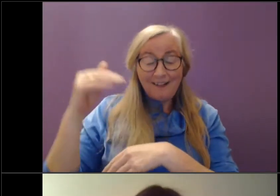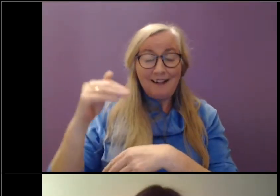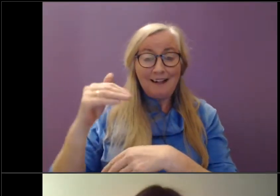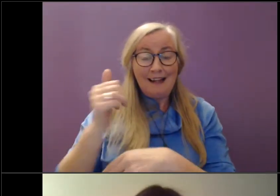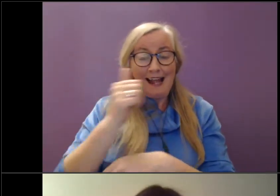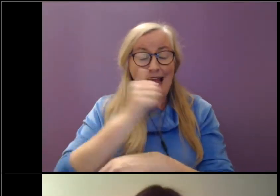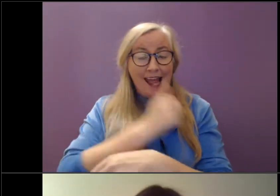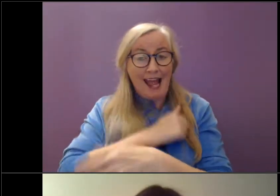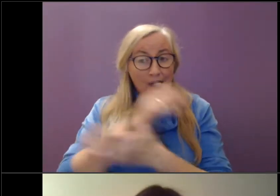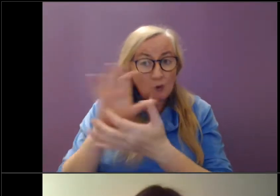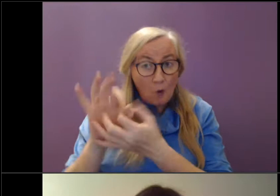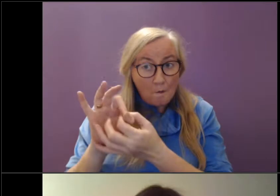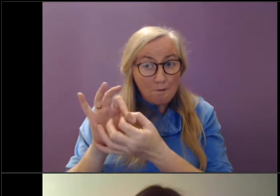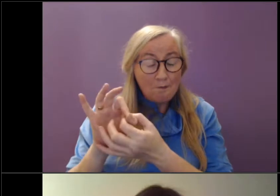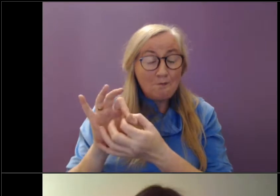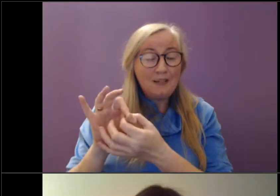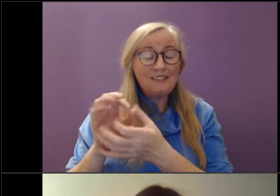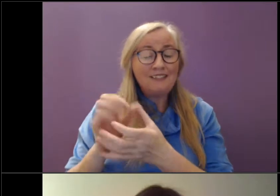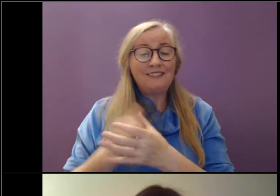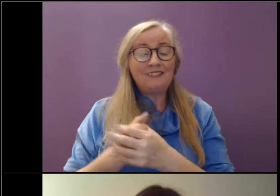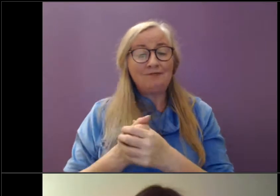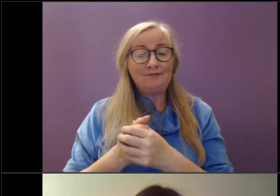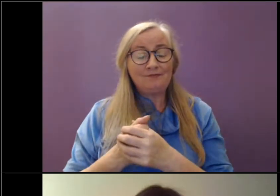get, it's very